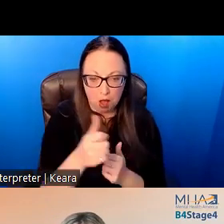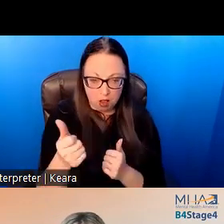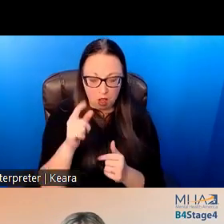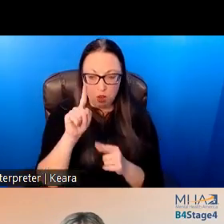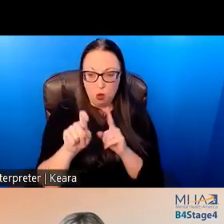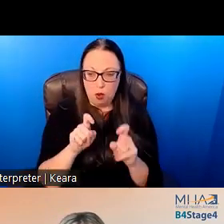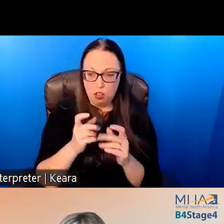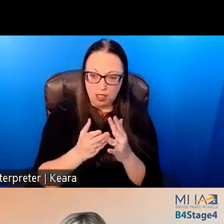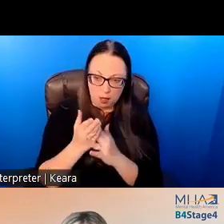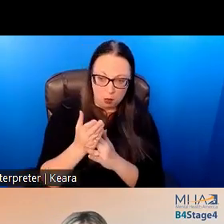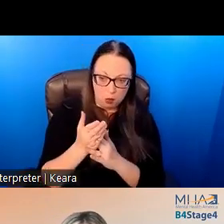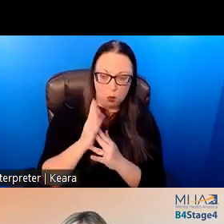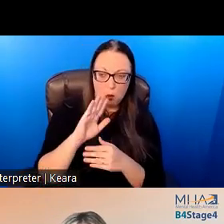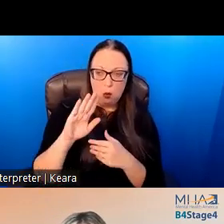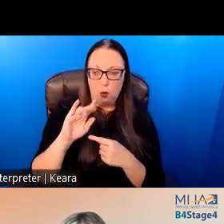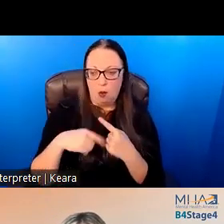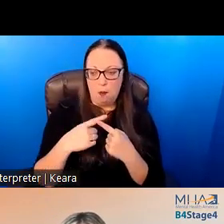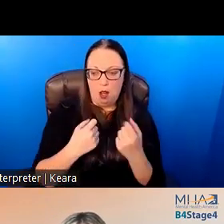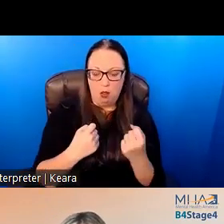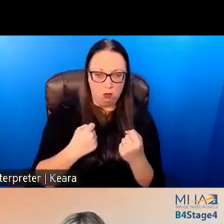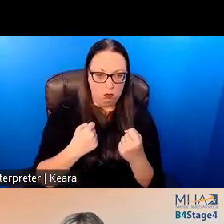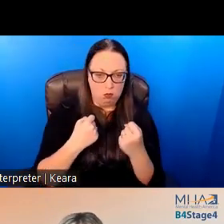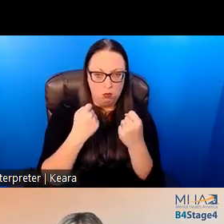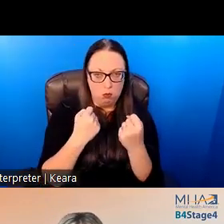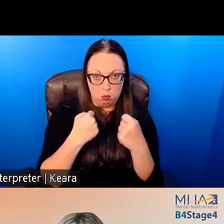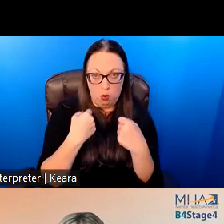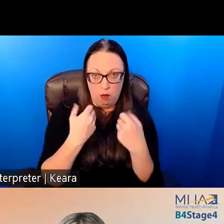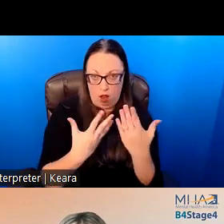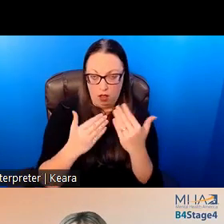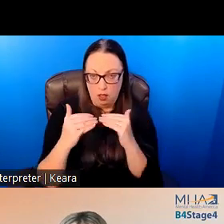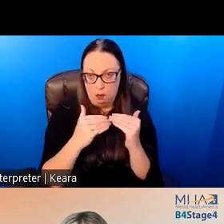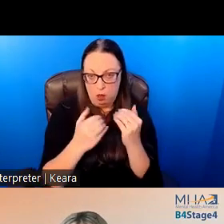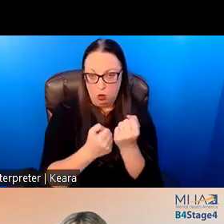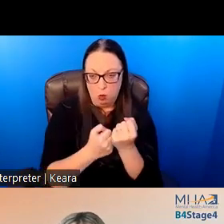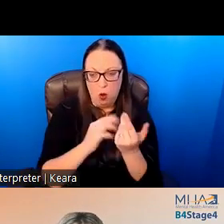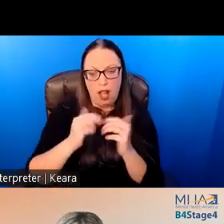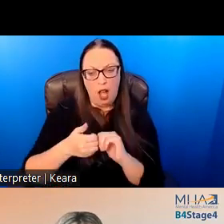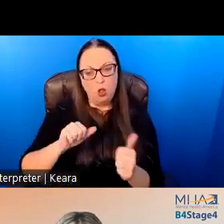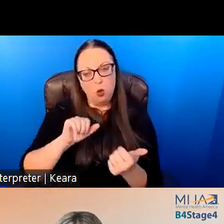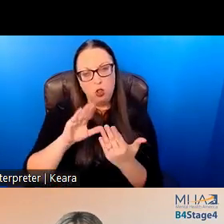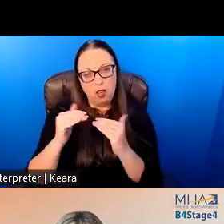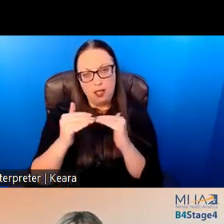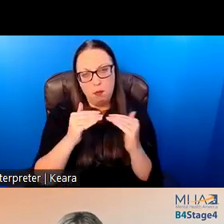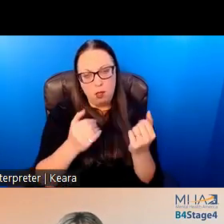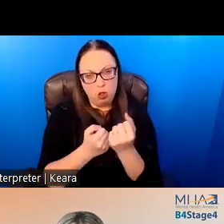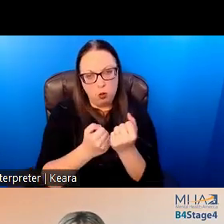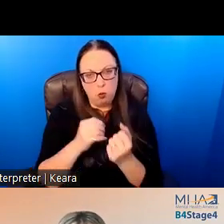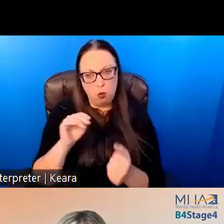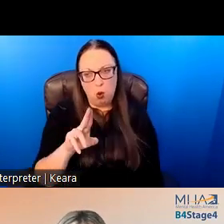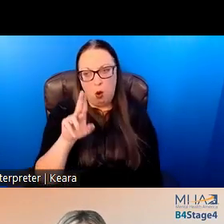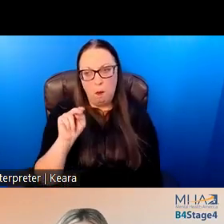support. How do you address peer support burnout, or is that included in your